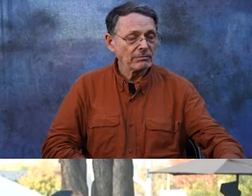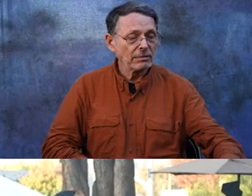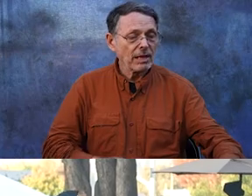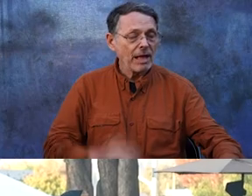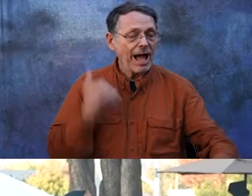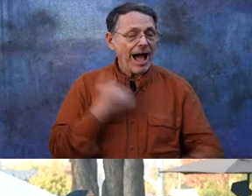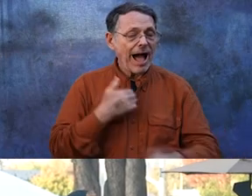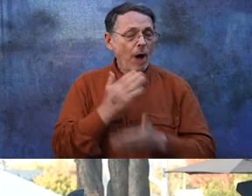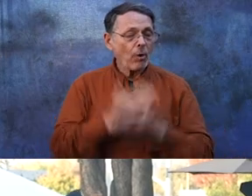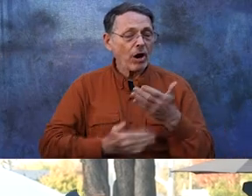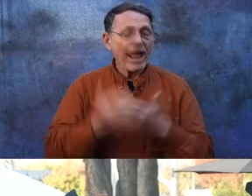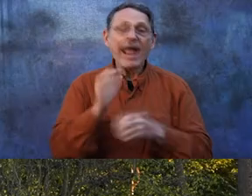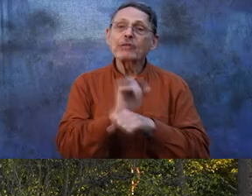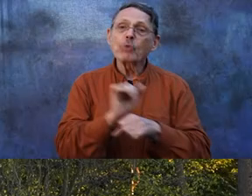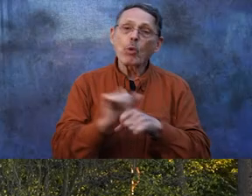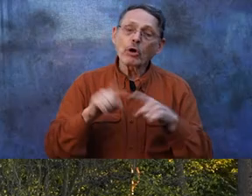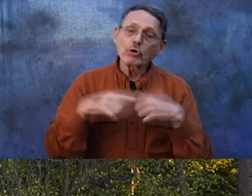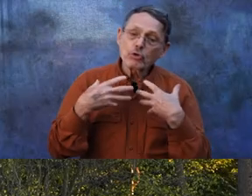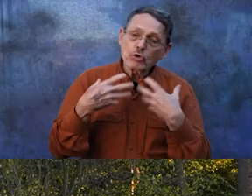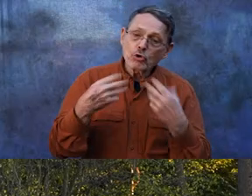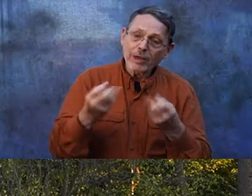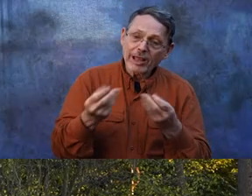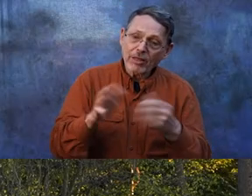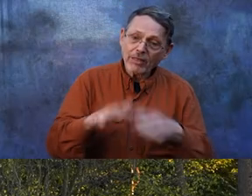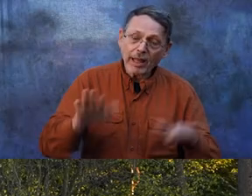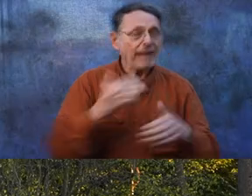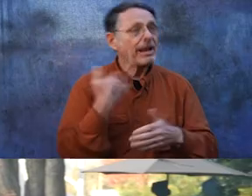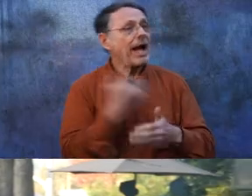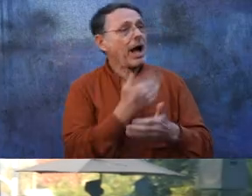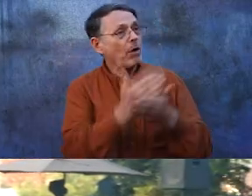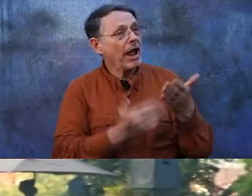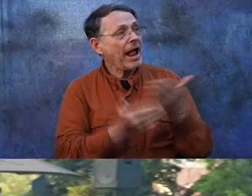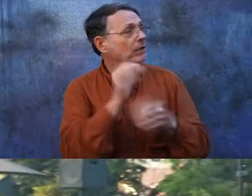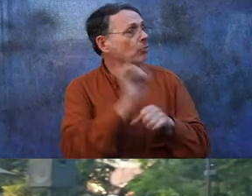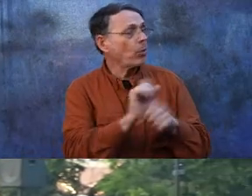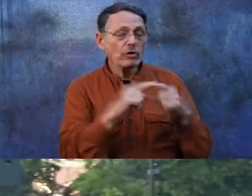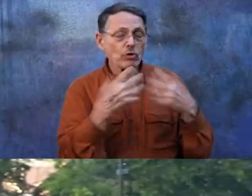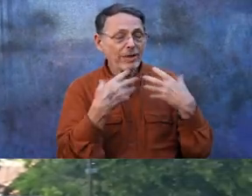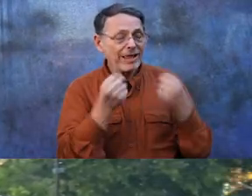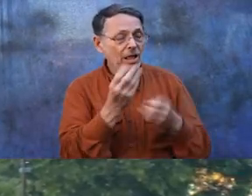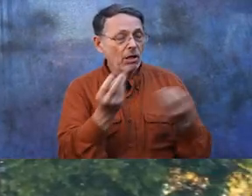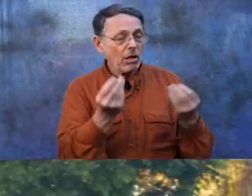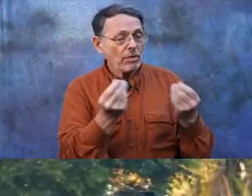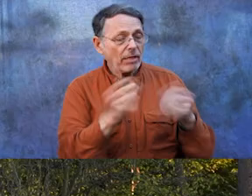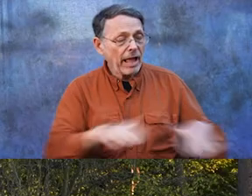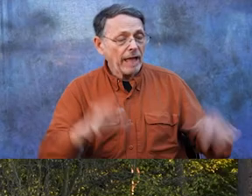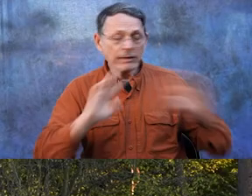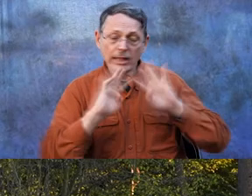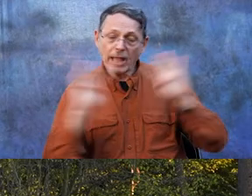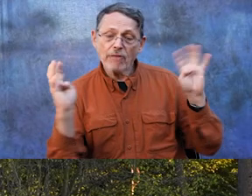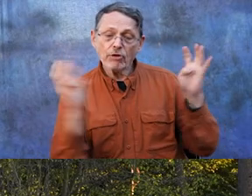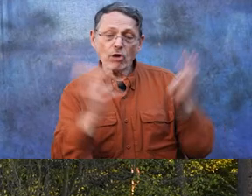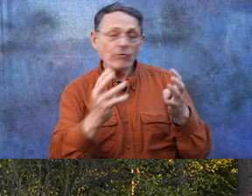and justice. Our hands will work to heal the land. Our hands will work to heal the land. Gather round